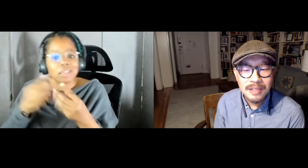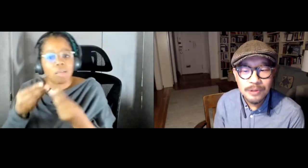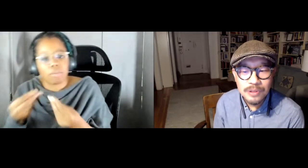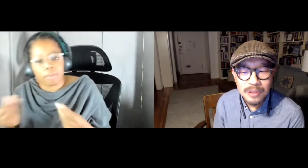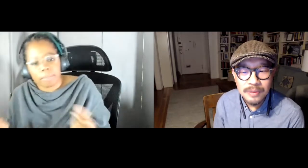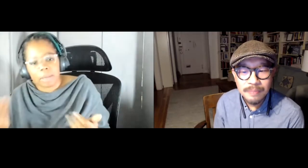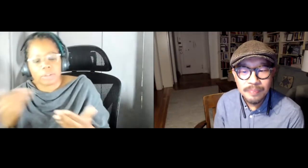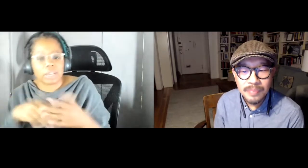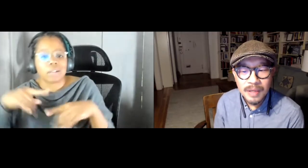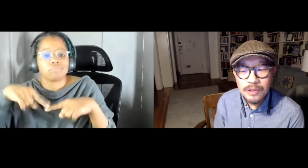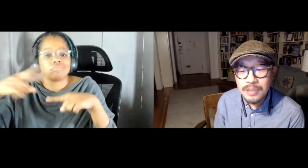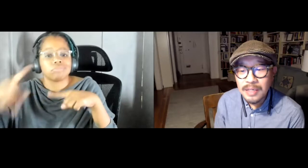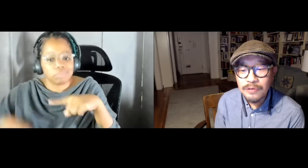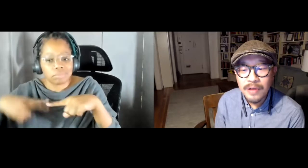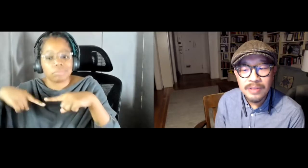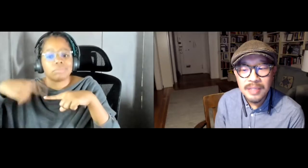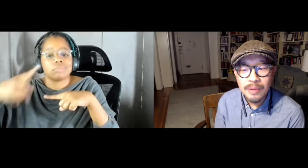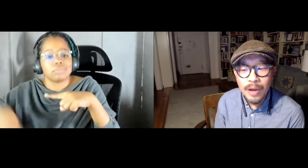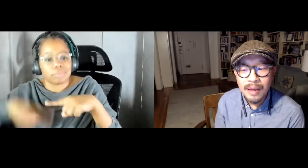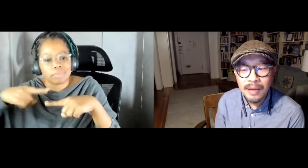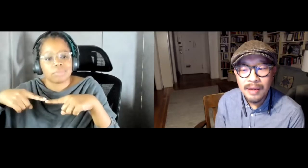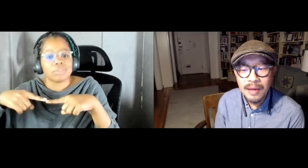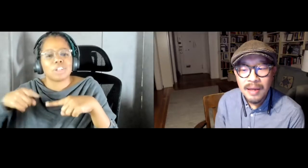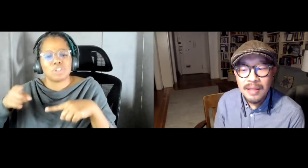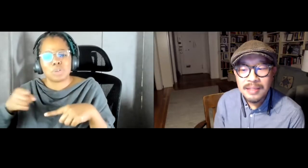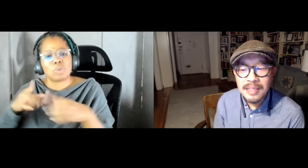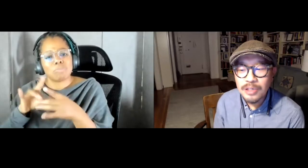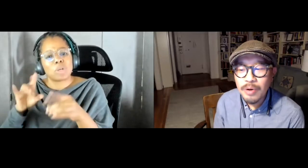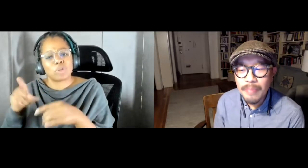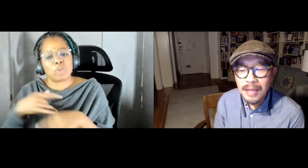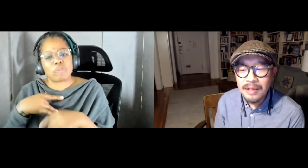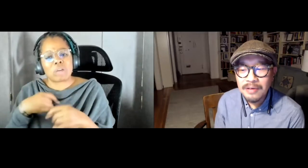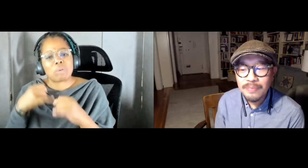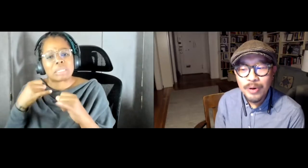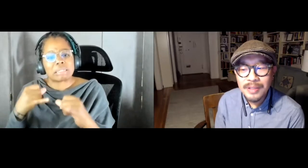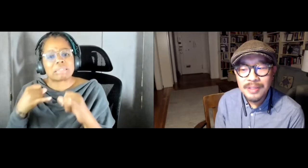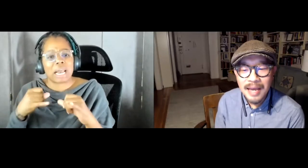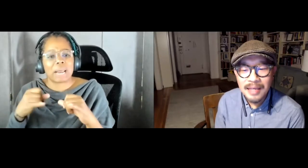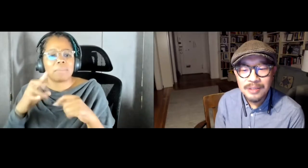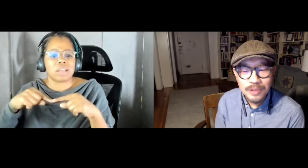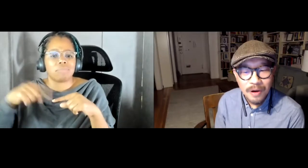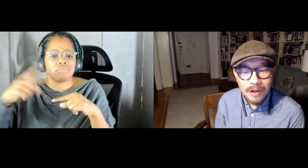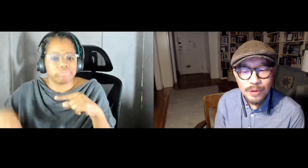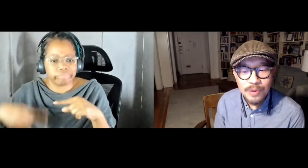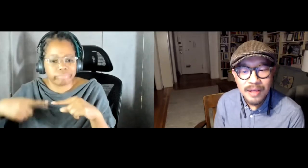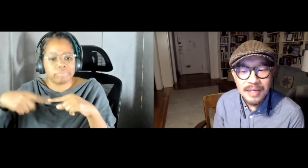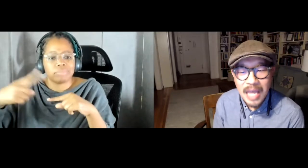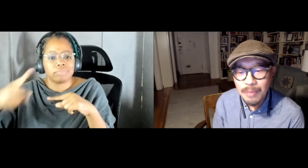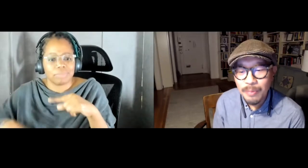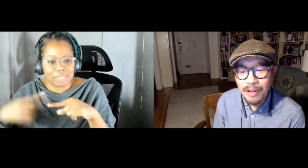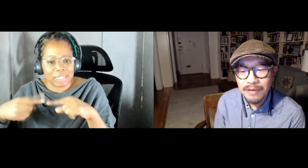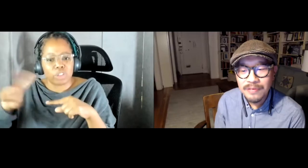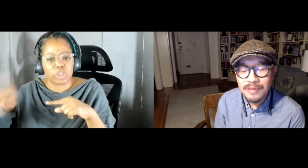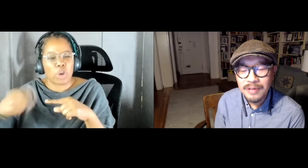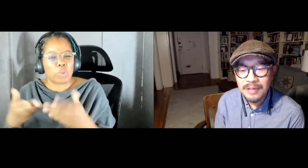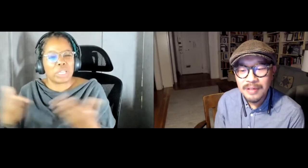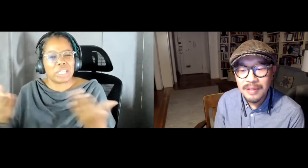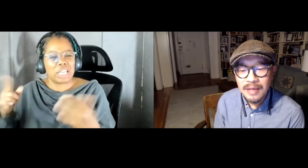and dissolution. You said you felt the same way, that such a repetitive, pointless task was all you were then